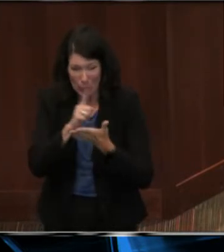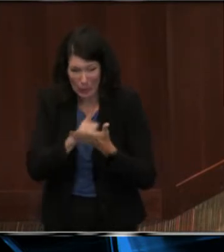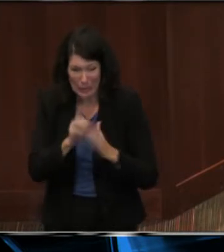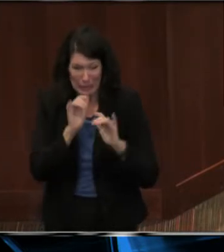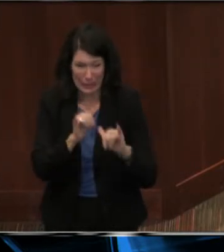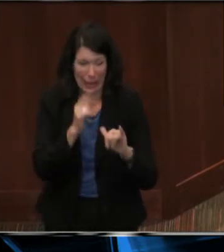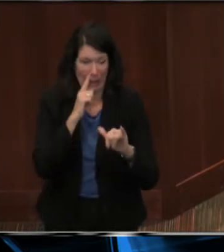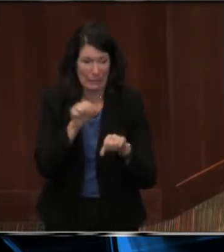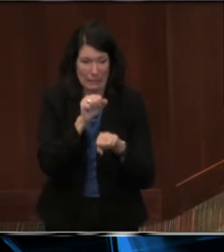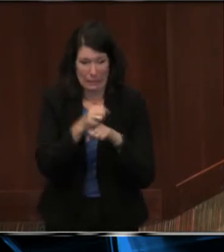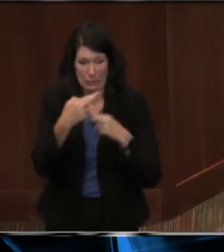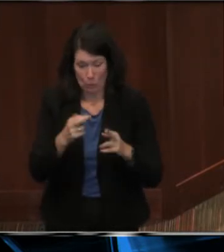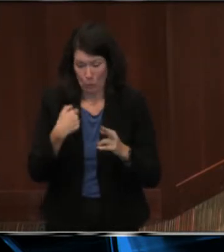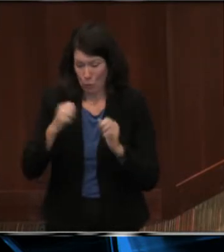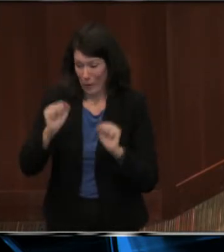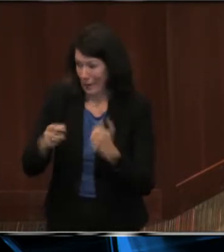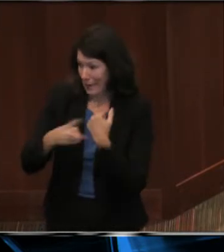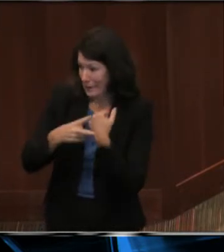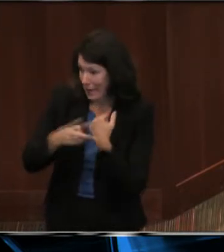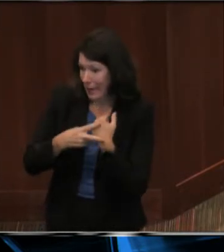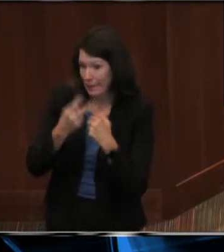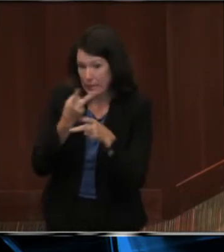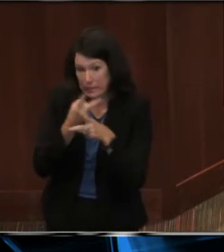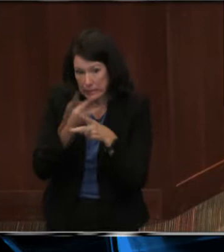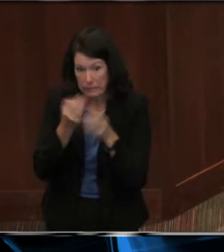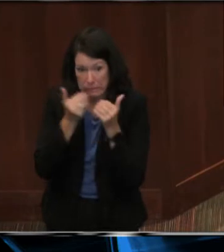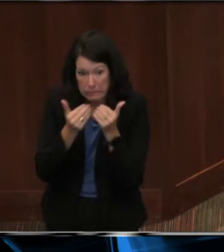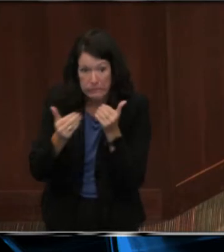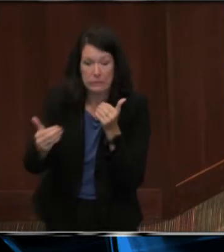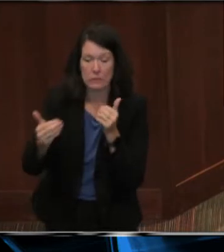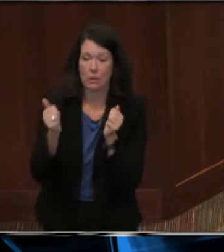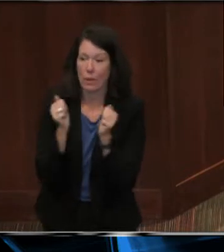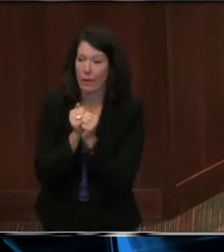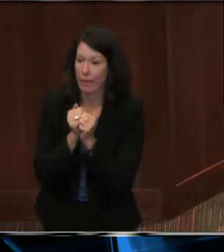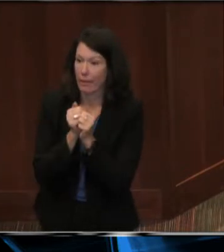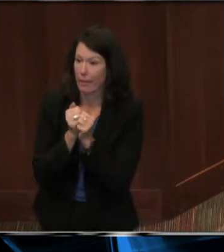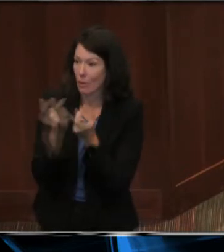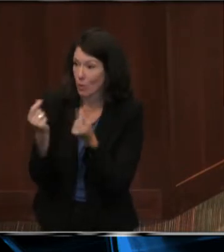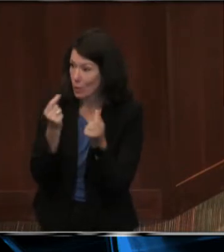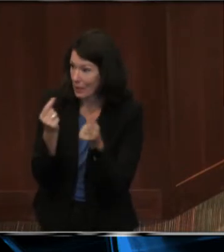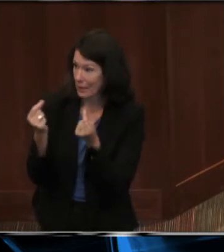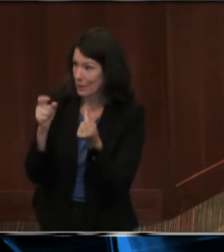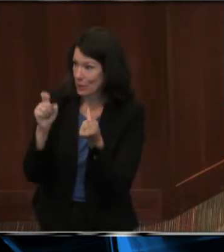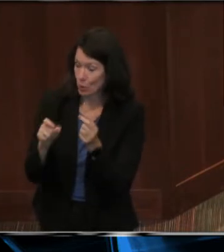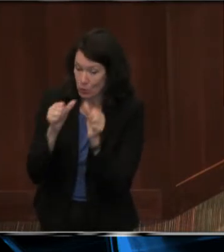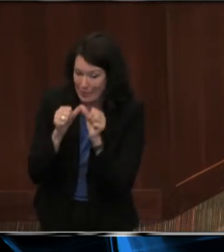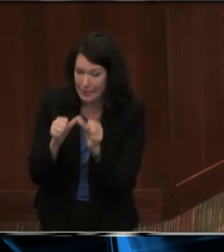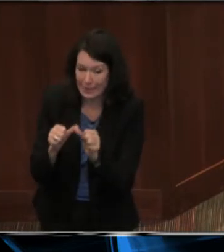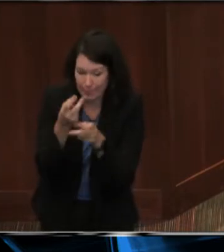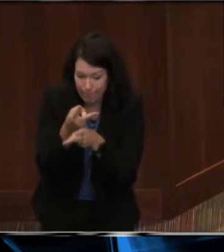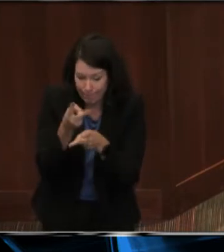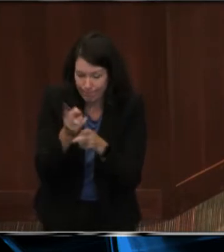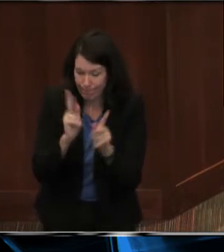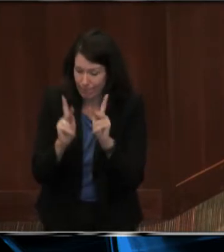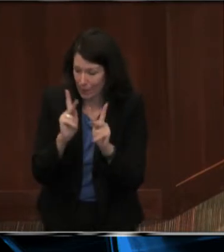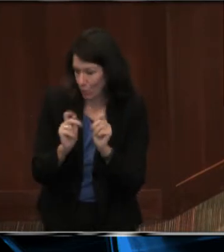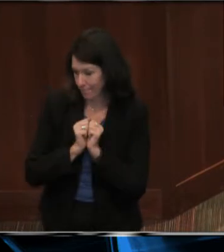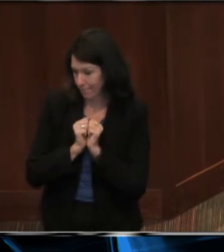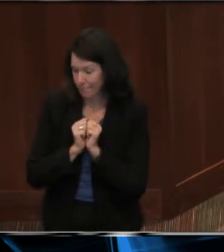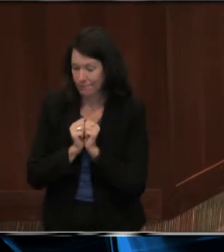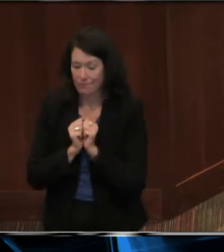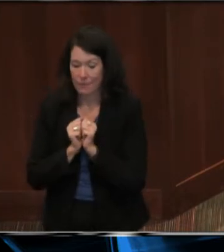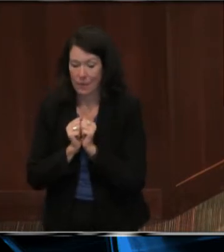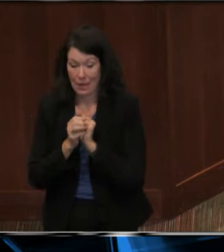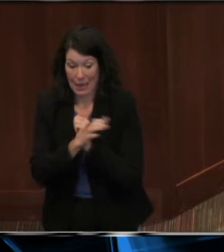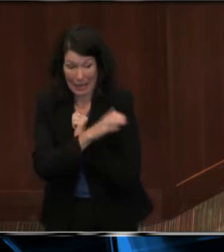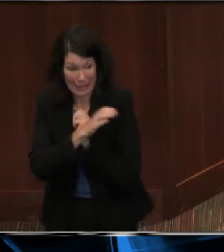so that we can be preserving and really moving forward with what we need to continue to care for our population. So